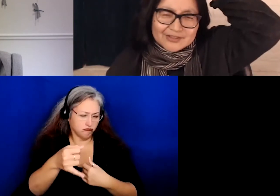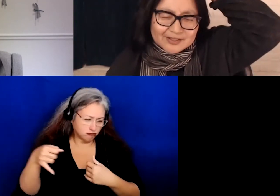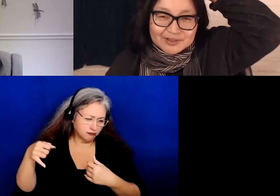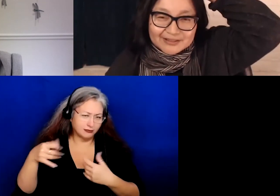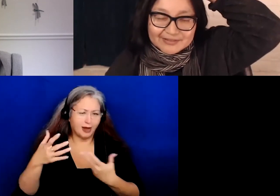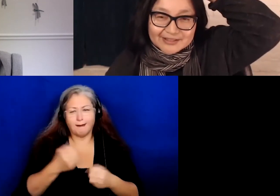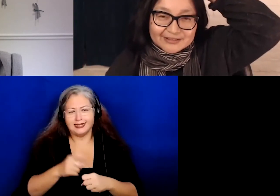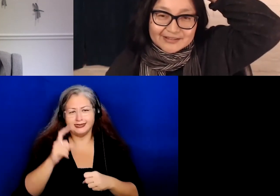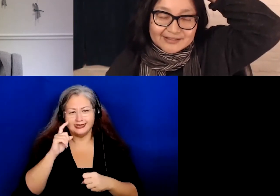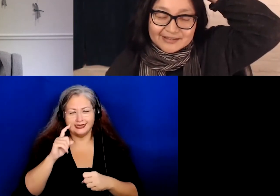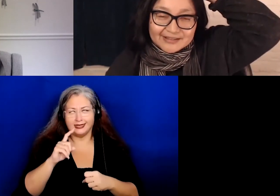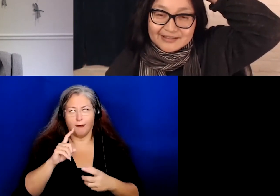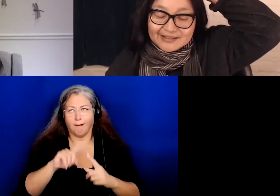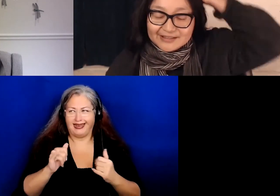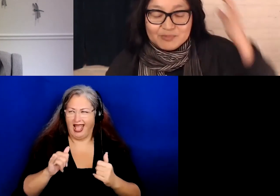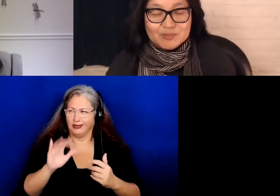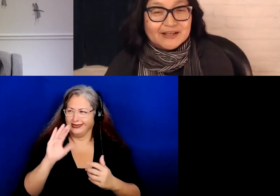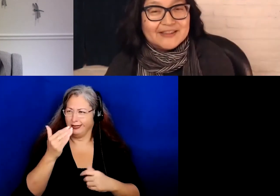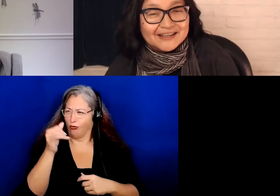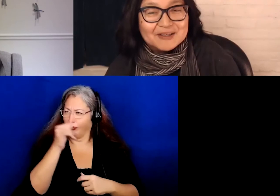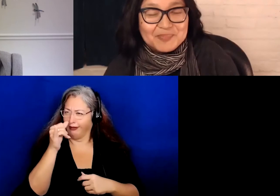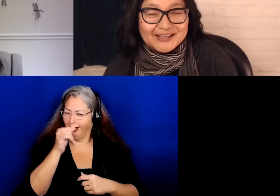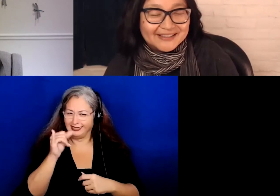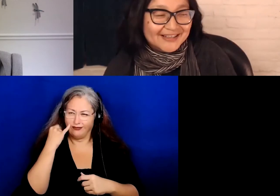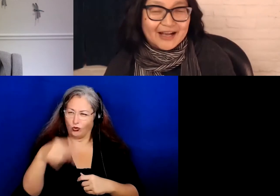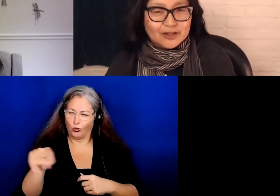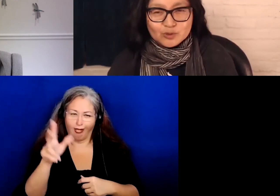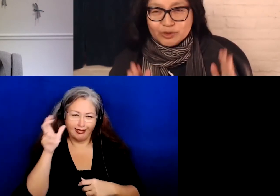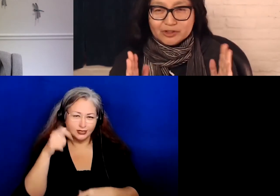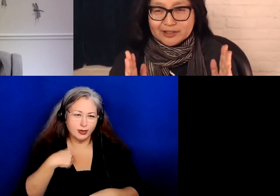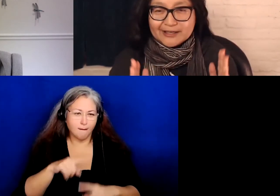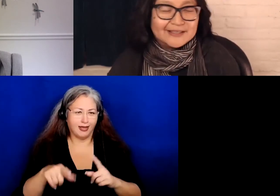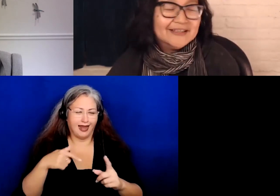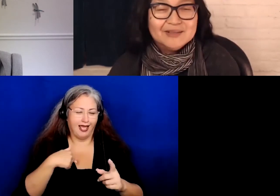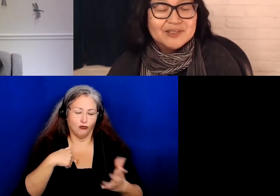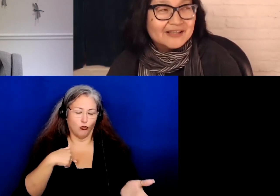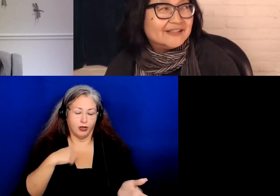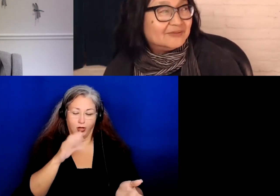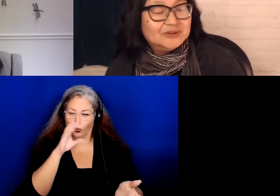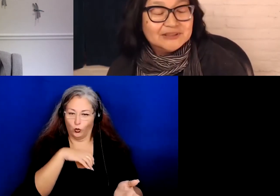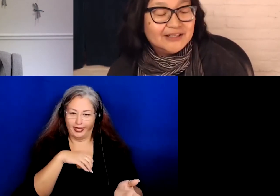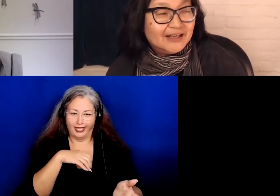may sound just completely ridiculous to people out there, but I had this weird like